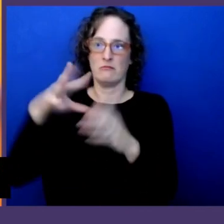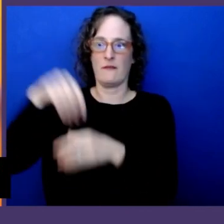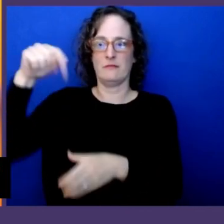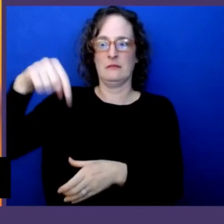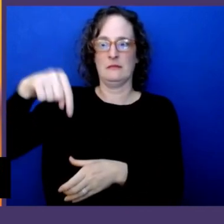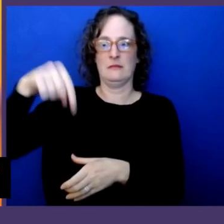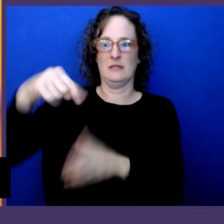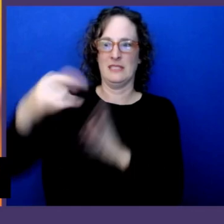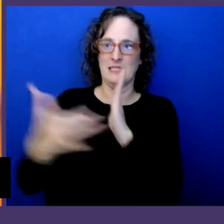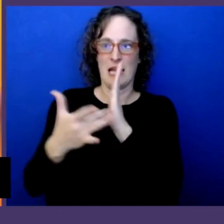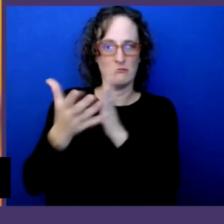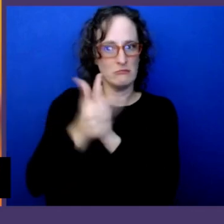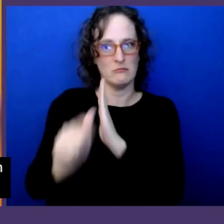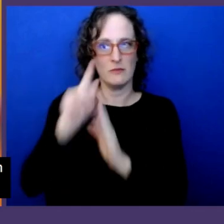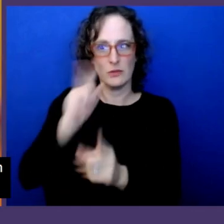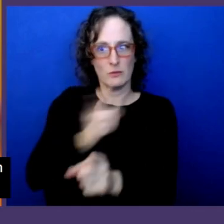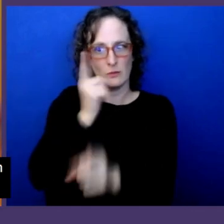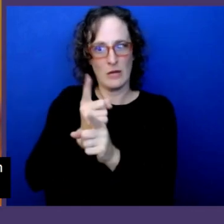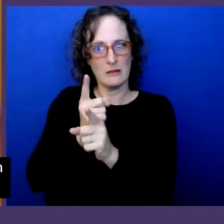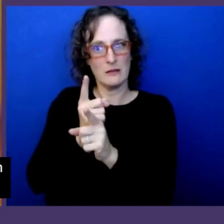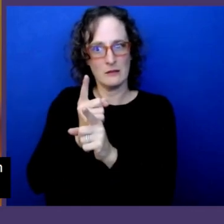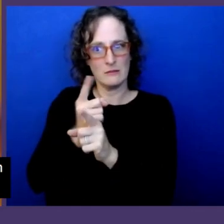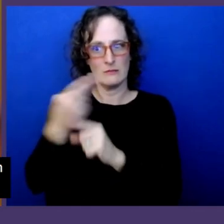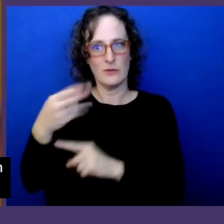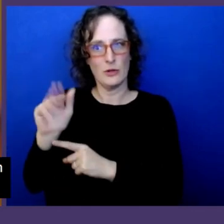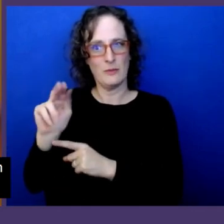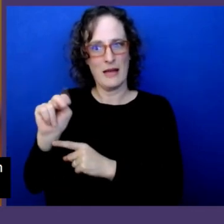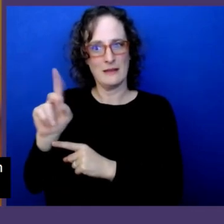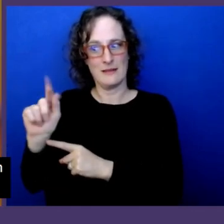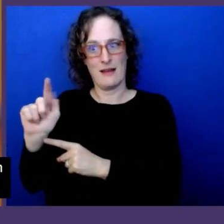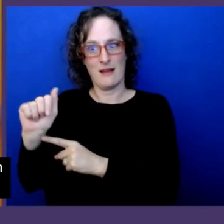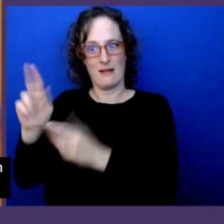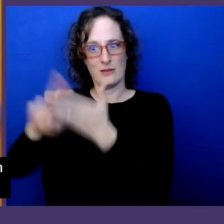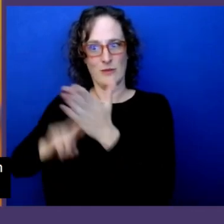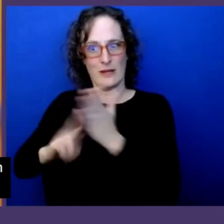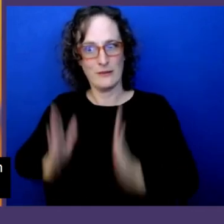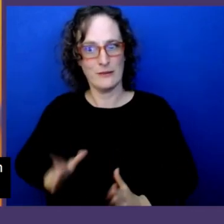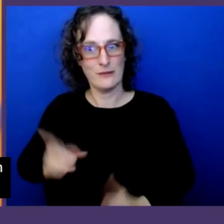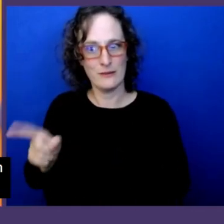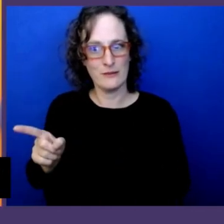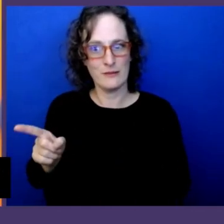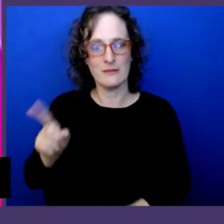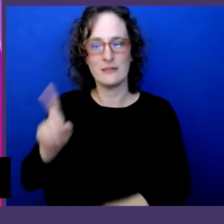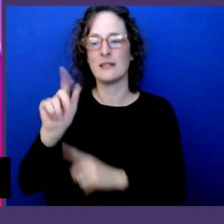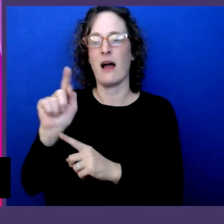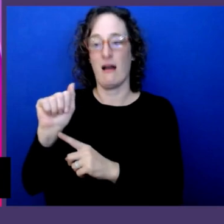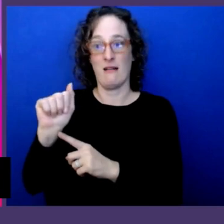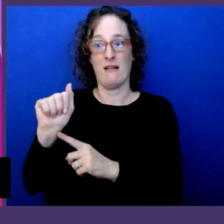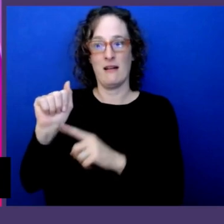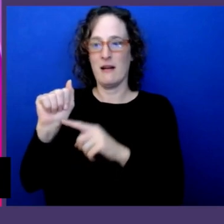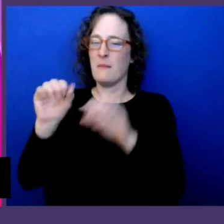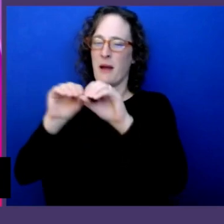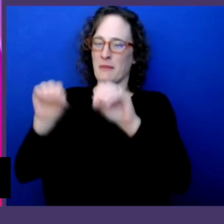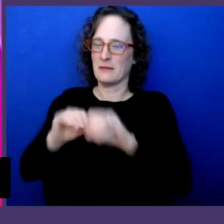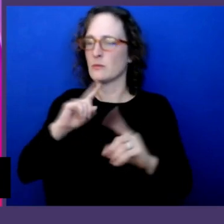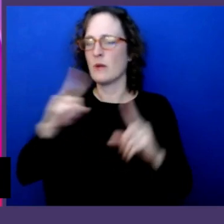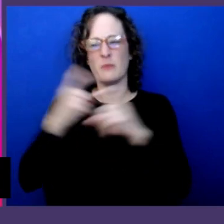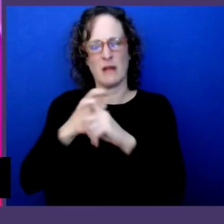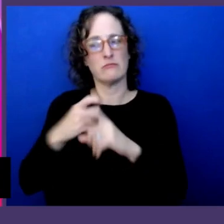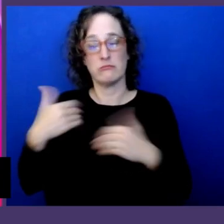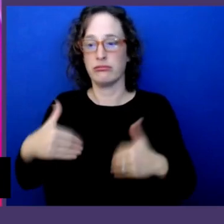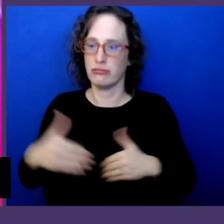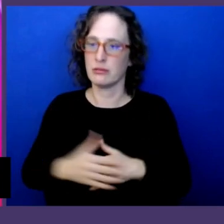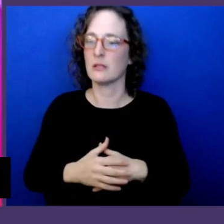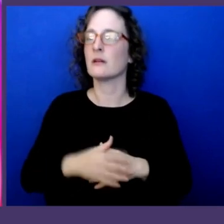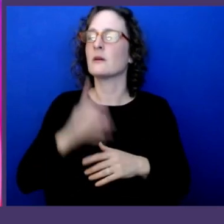data contractors for data sets and/or synthetic data pipelines that can be pretty complicated. This will definitely slow down your iteration cycle by a lot.